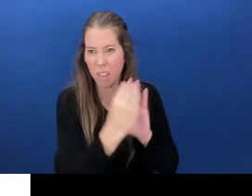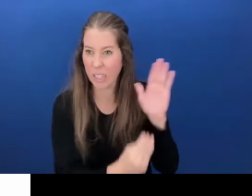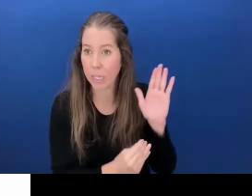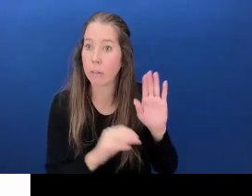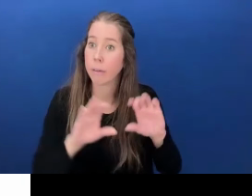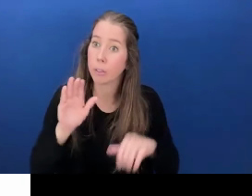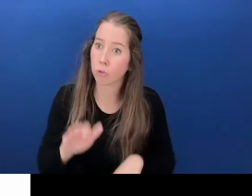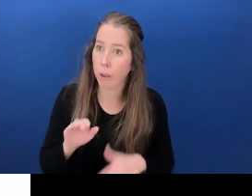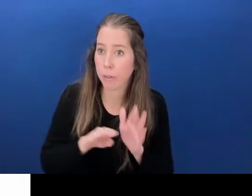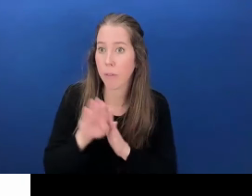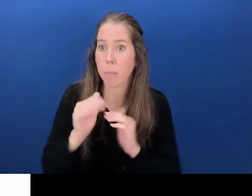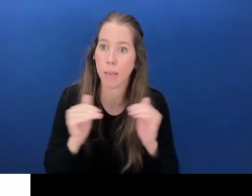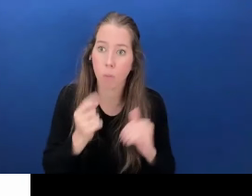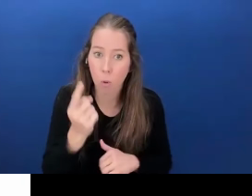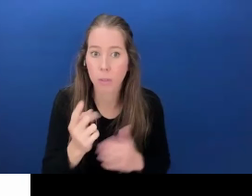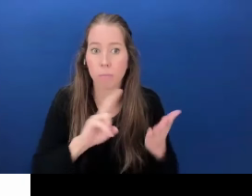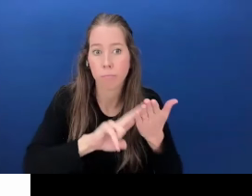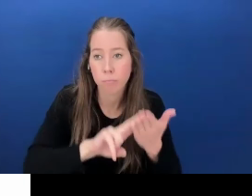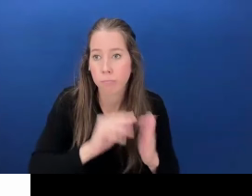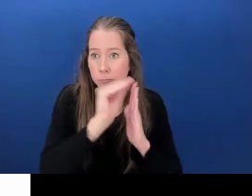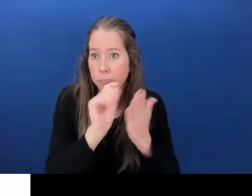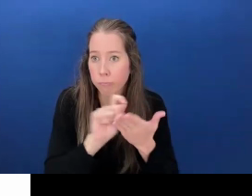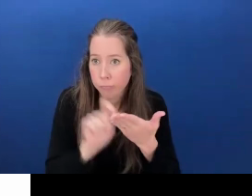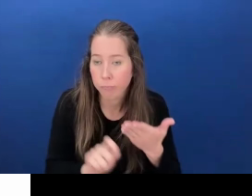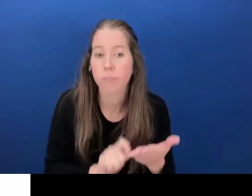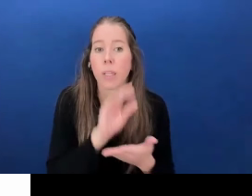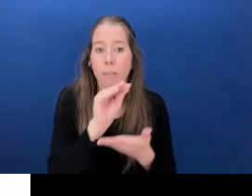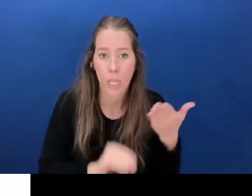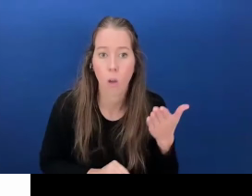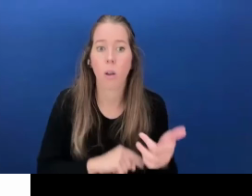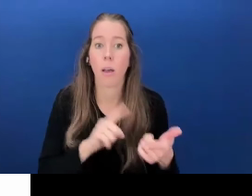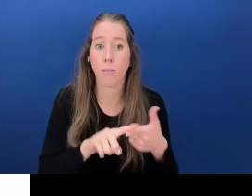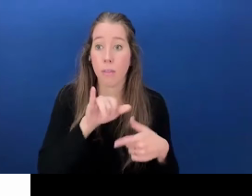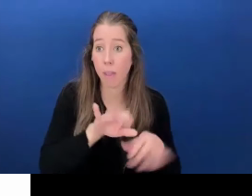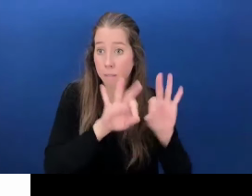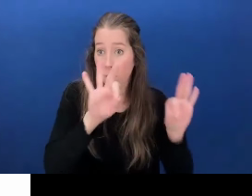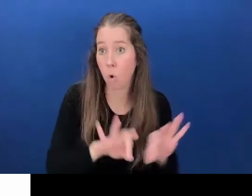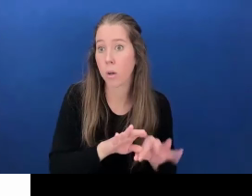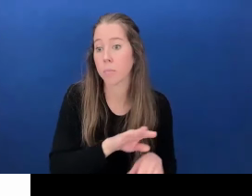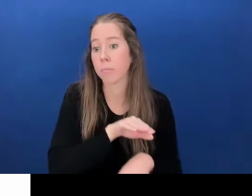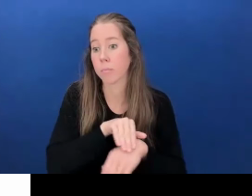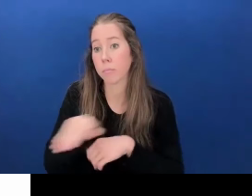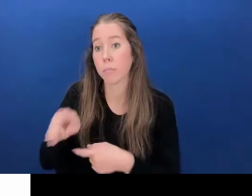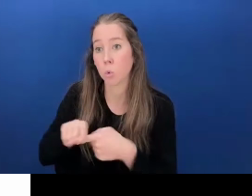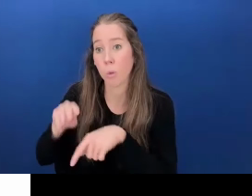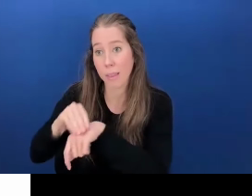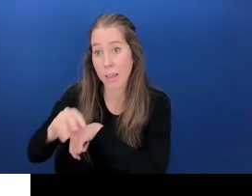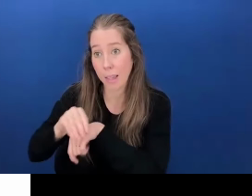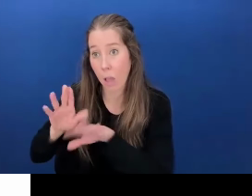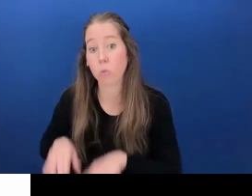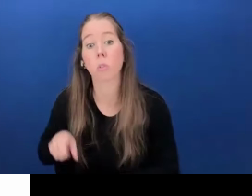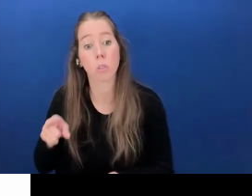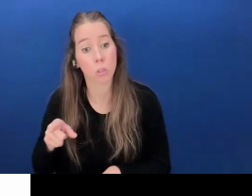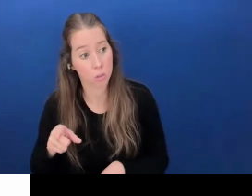1. And then this form goes back to the counselor to sign and verify that they are indeed in